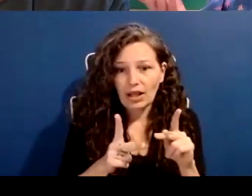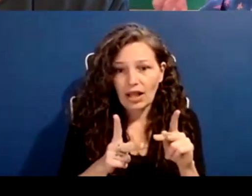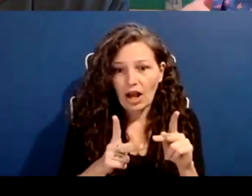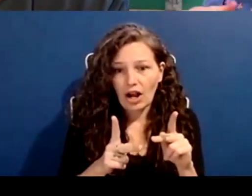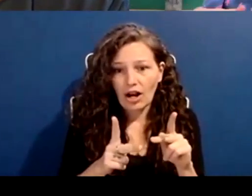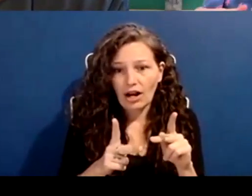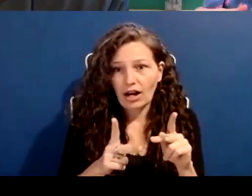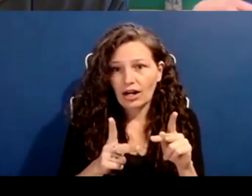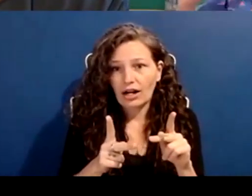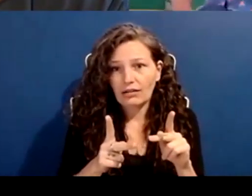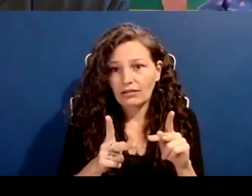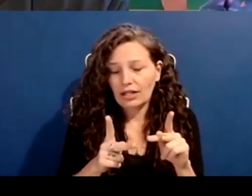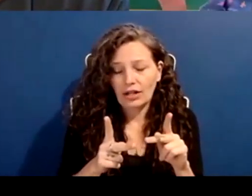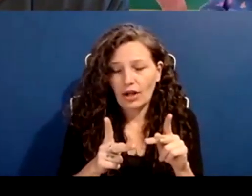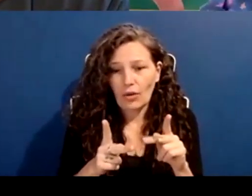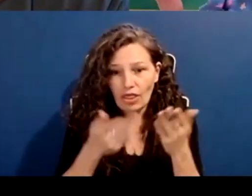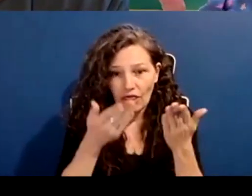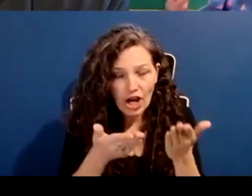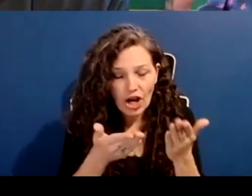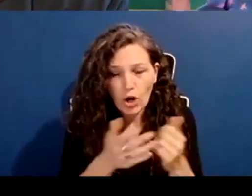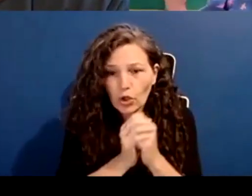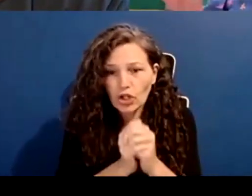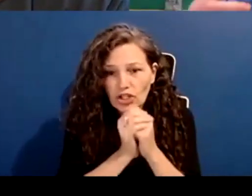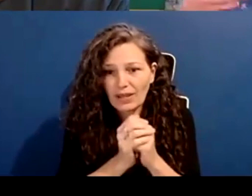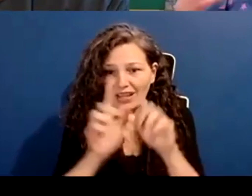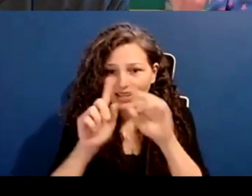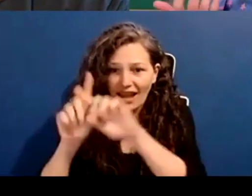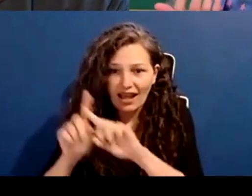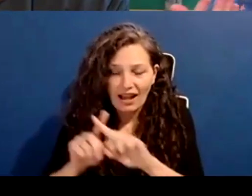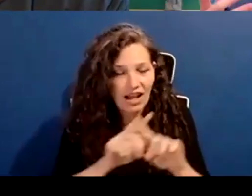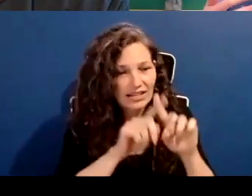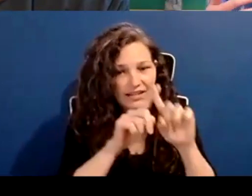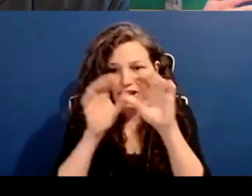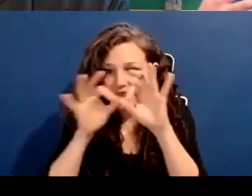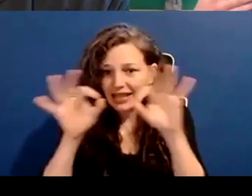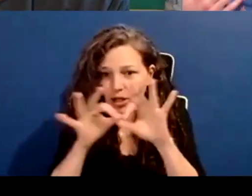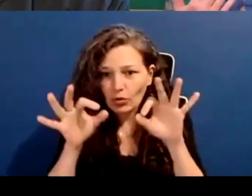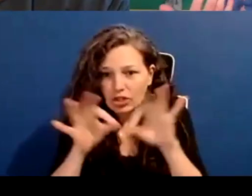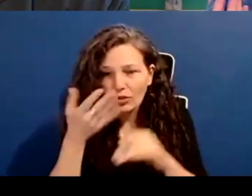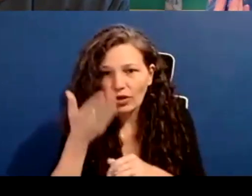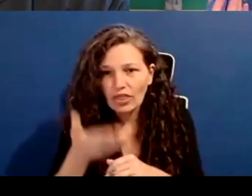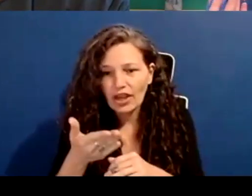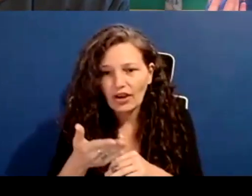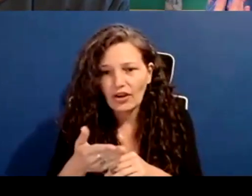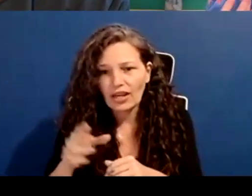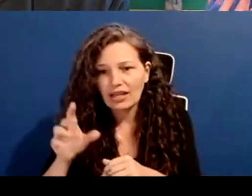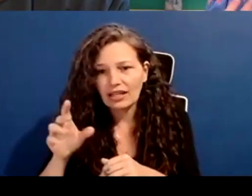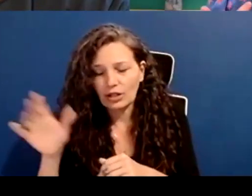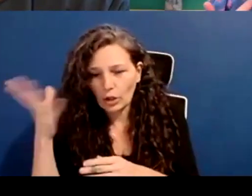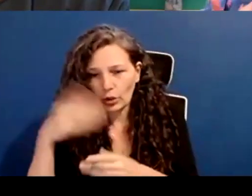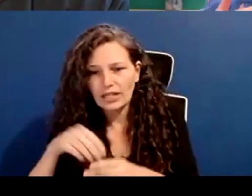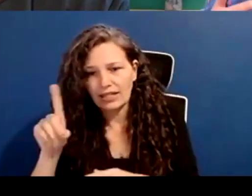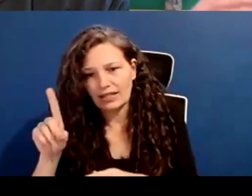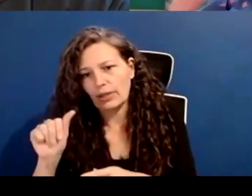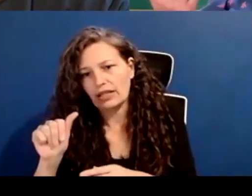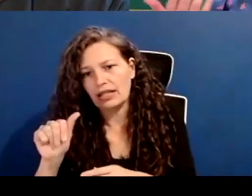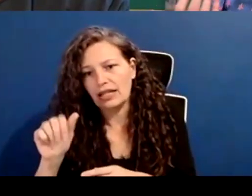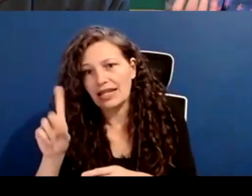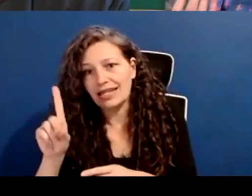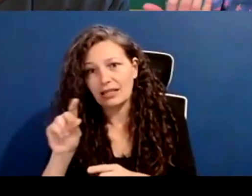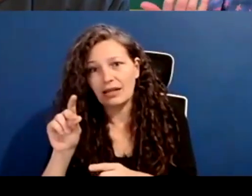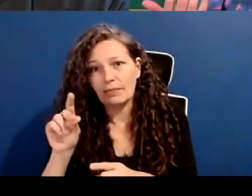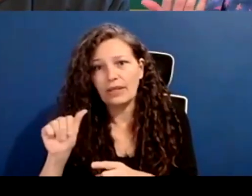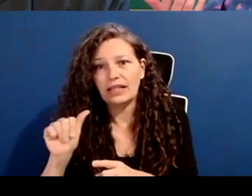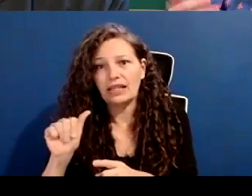worshiping, that disability culture is a culture and an identity and a community. And when I